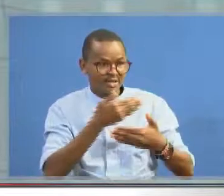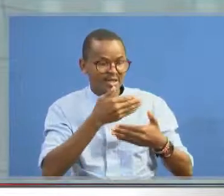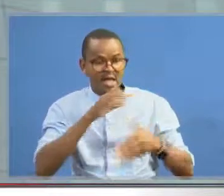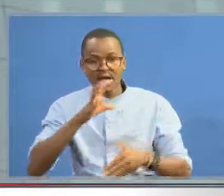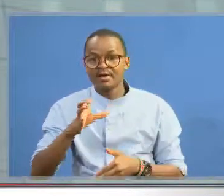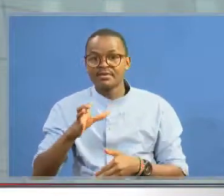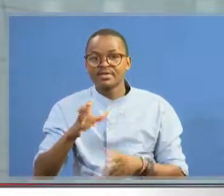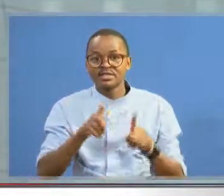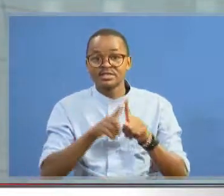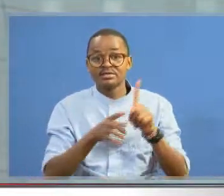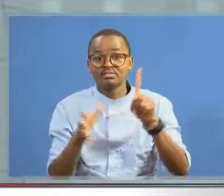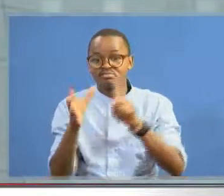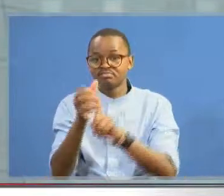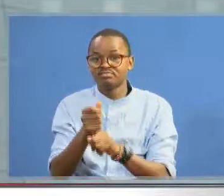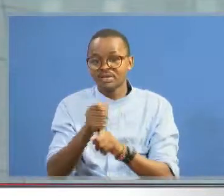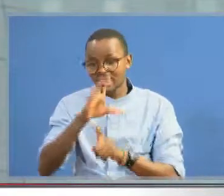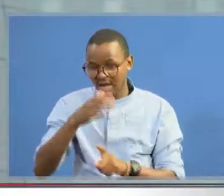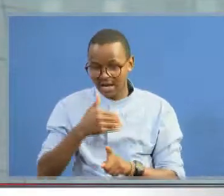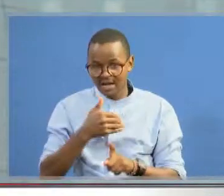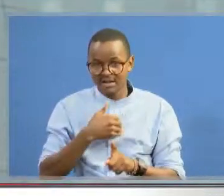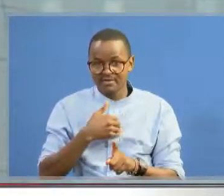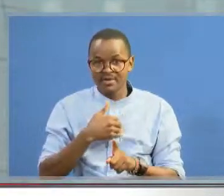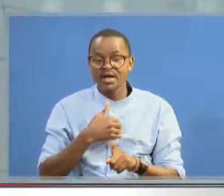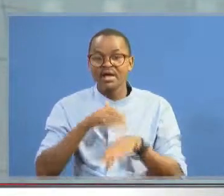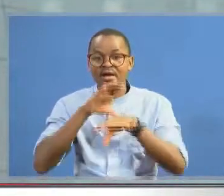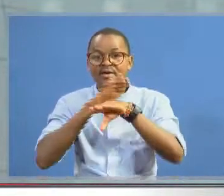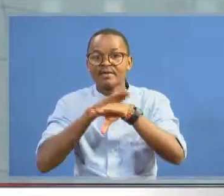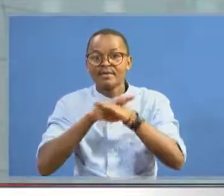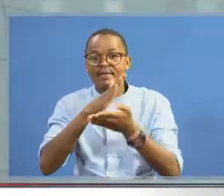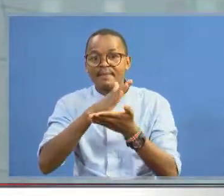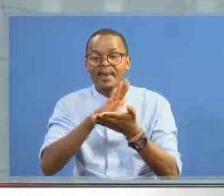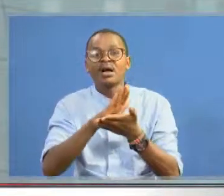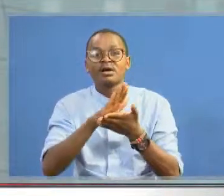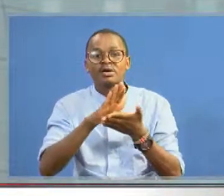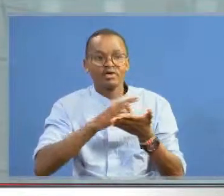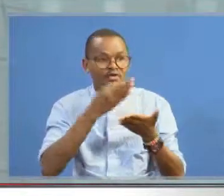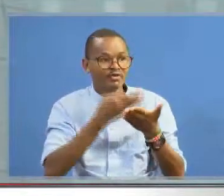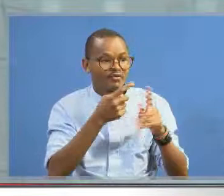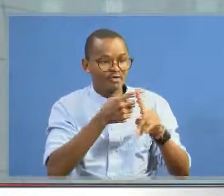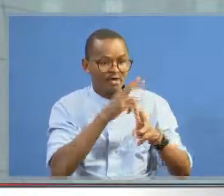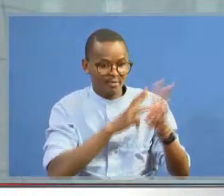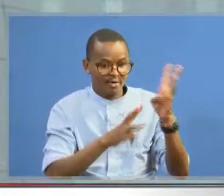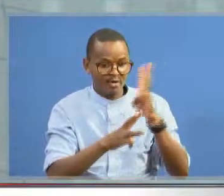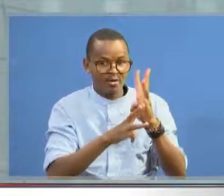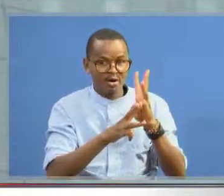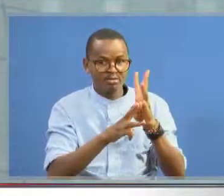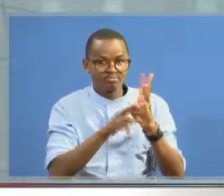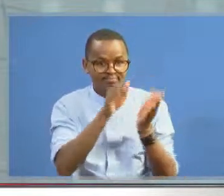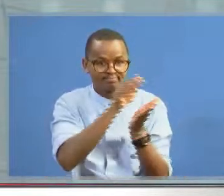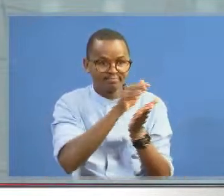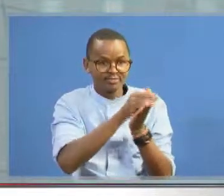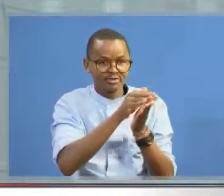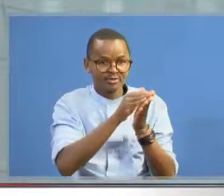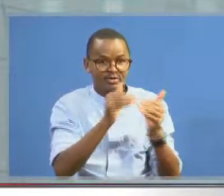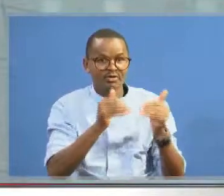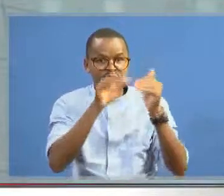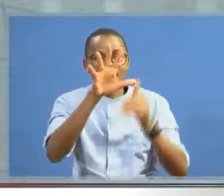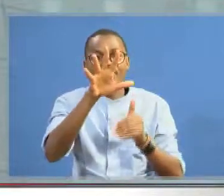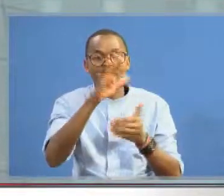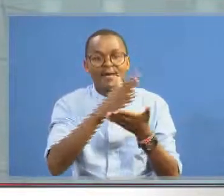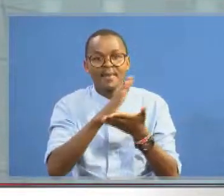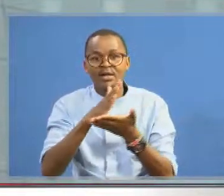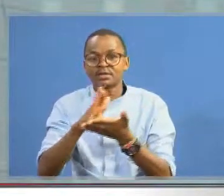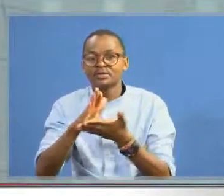county. And to achieve this, the county has already secured part funding from the World Bank in efforts to upgrade the town in five phases.